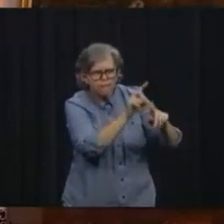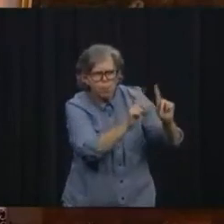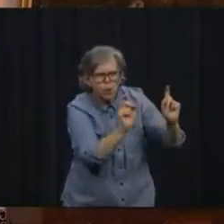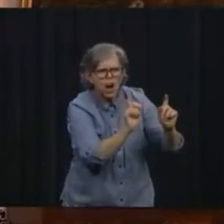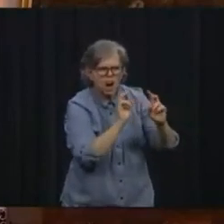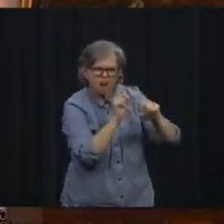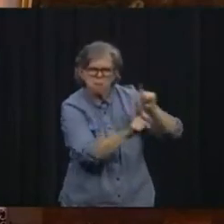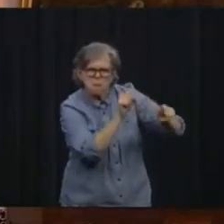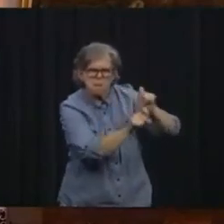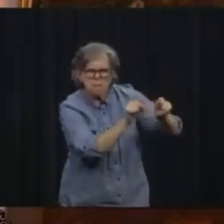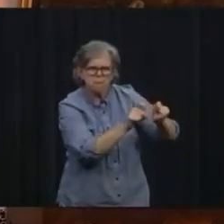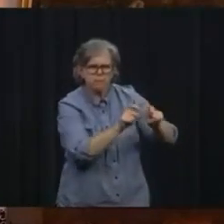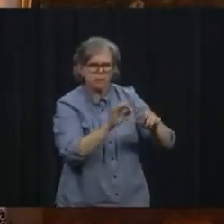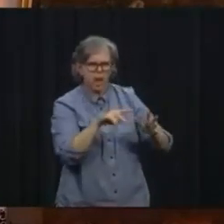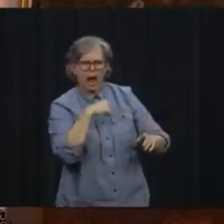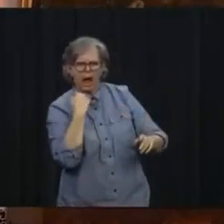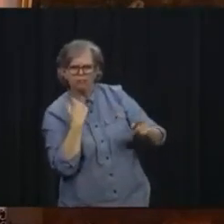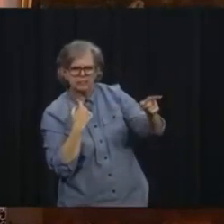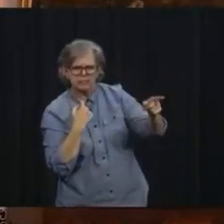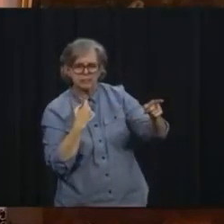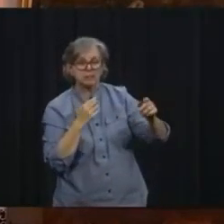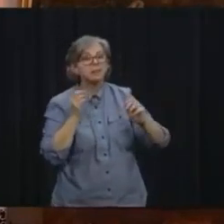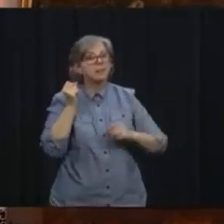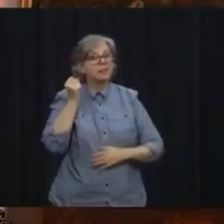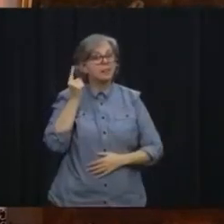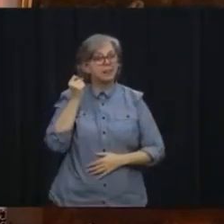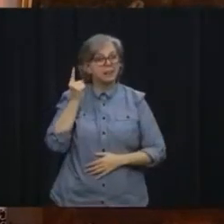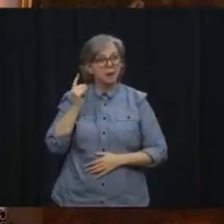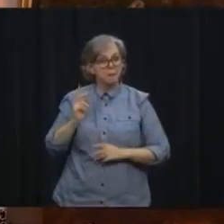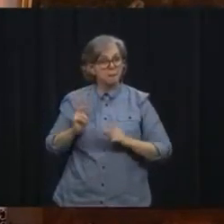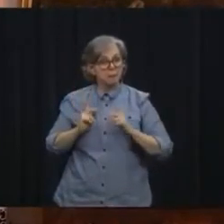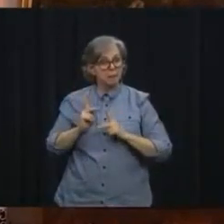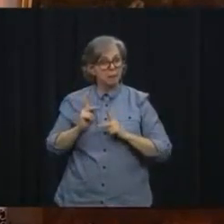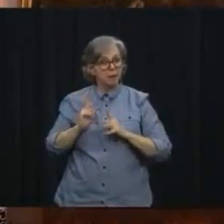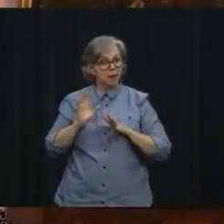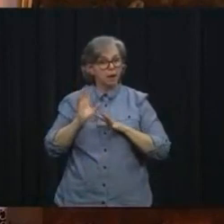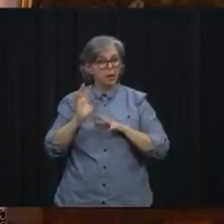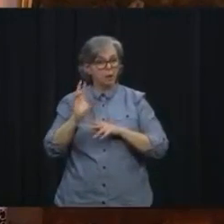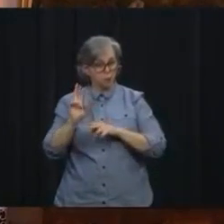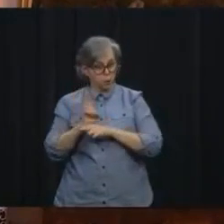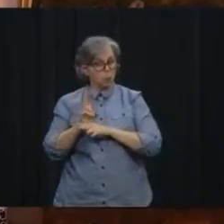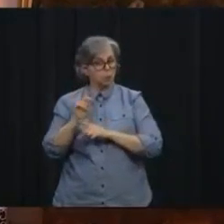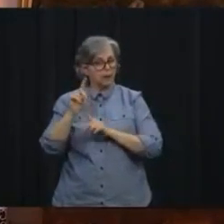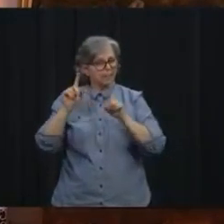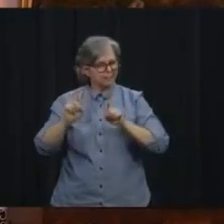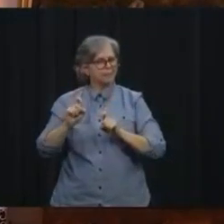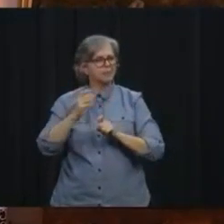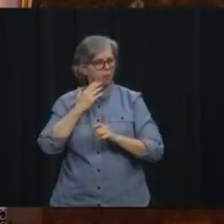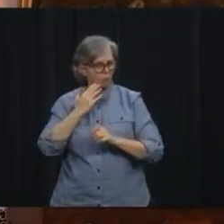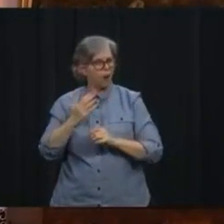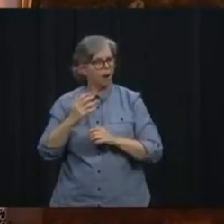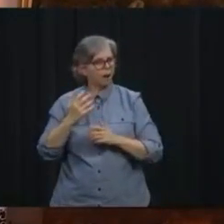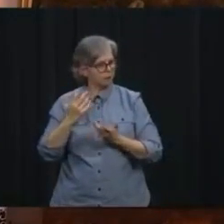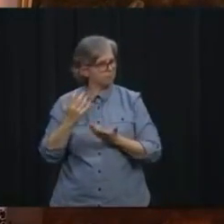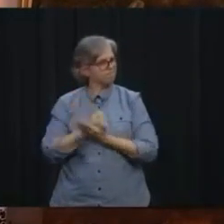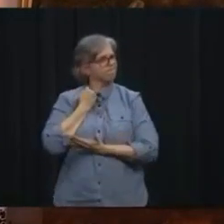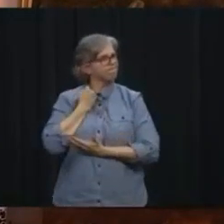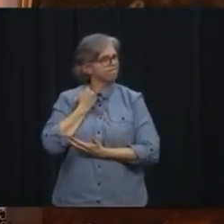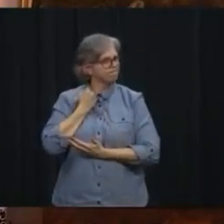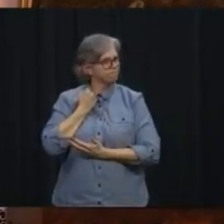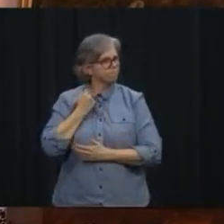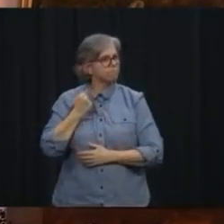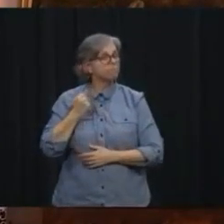Terry Allen and his medical director, Heidi Gullett, who's head of the preventive medicine program at Case Western Reserve